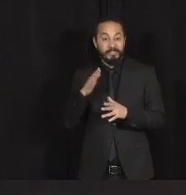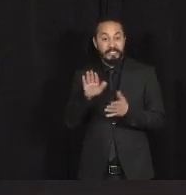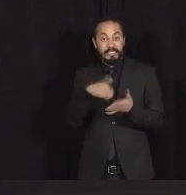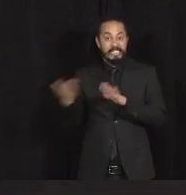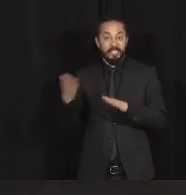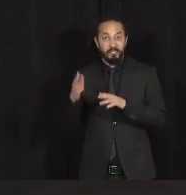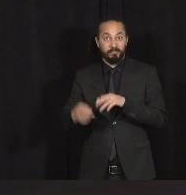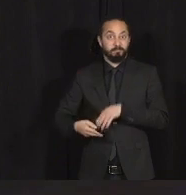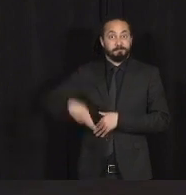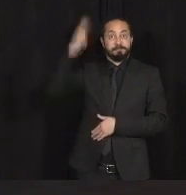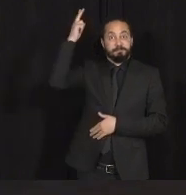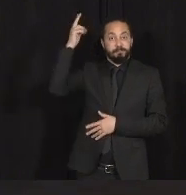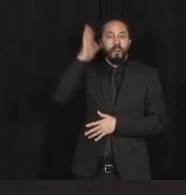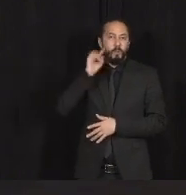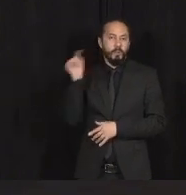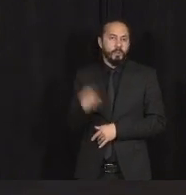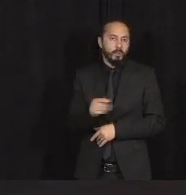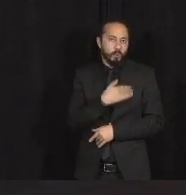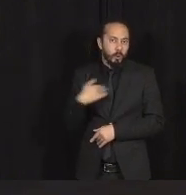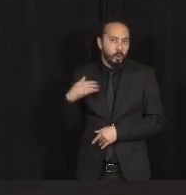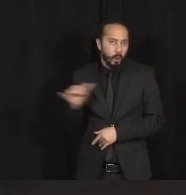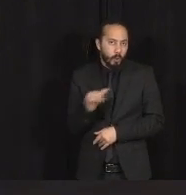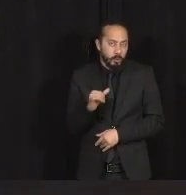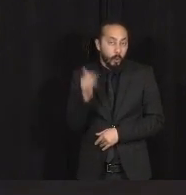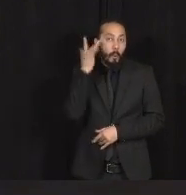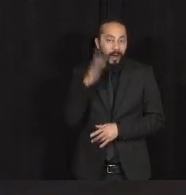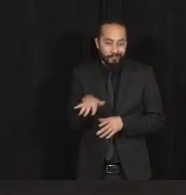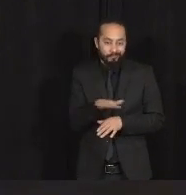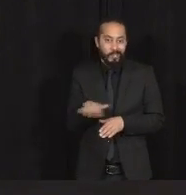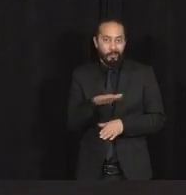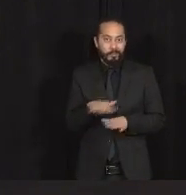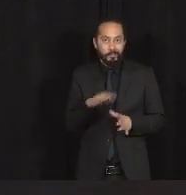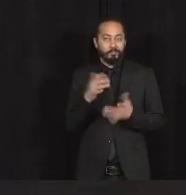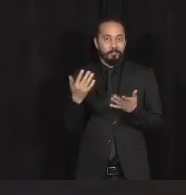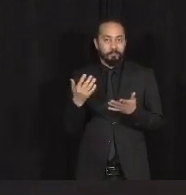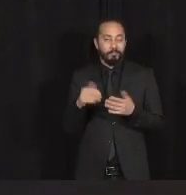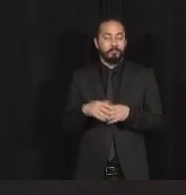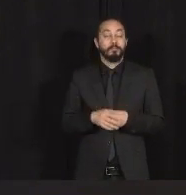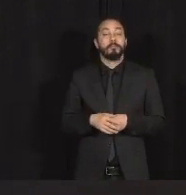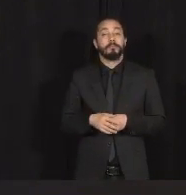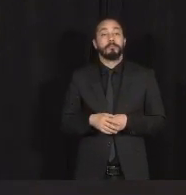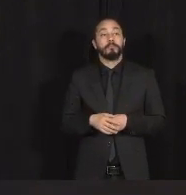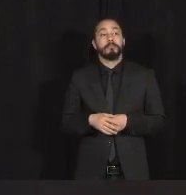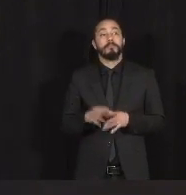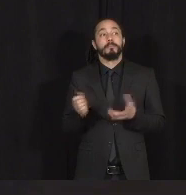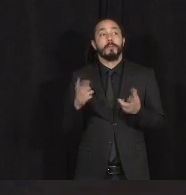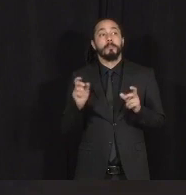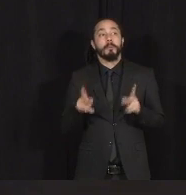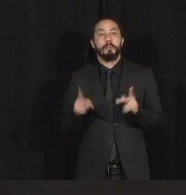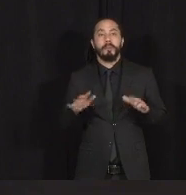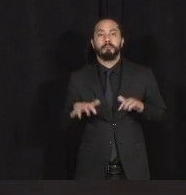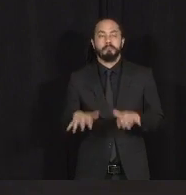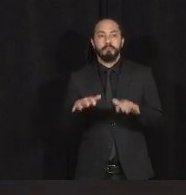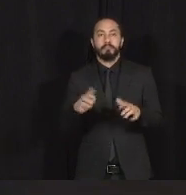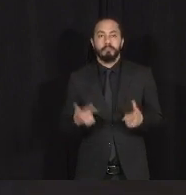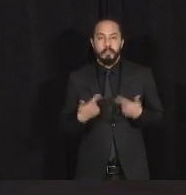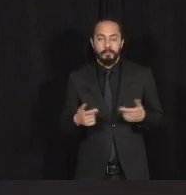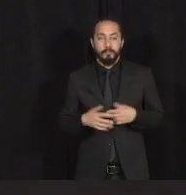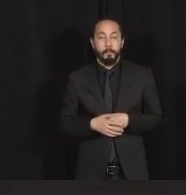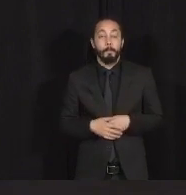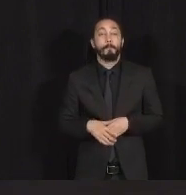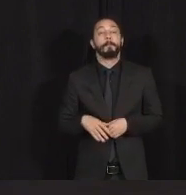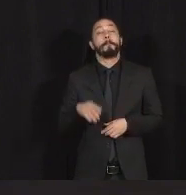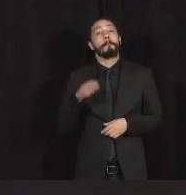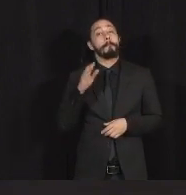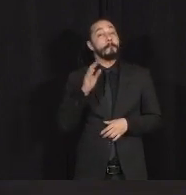So you would normally expect, of course, the largest number of deaths to